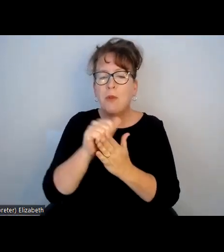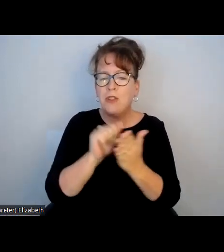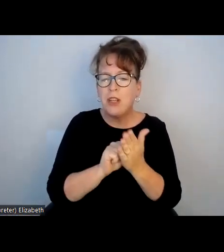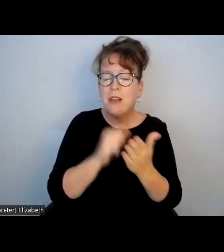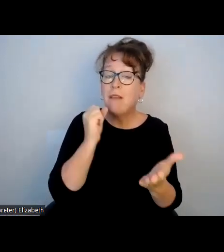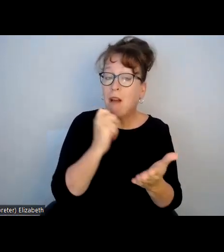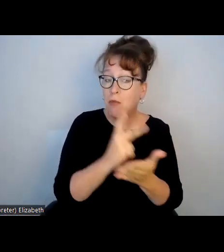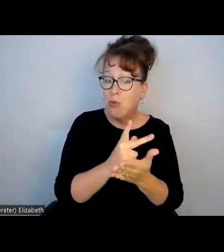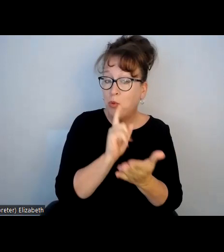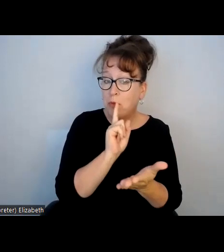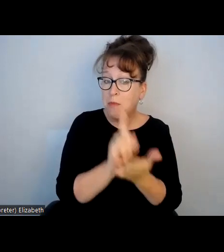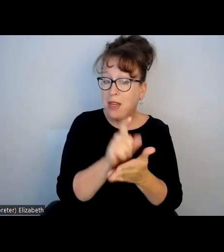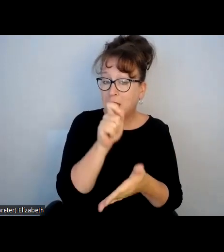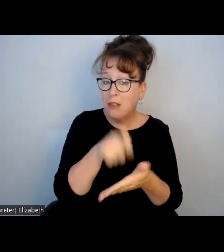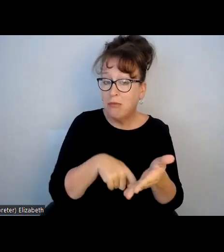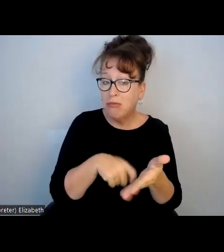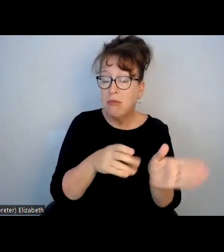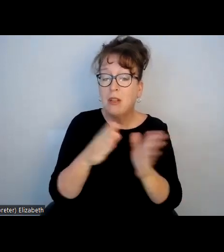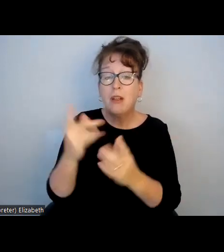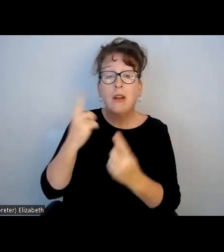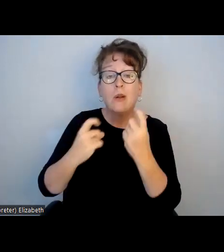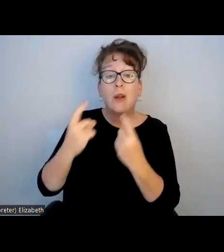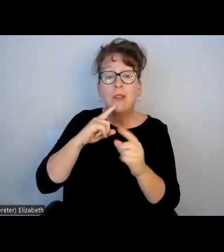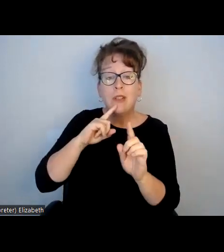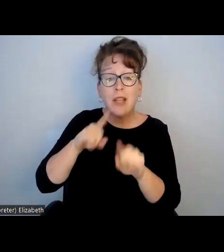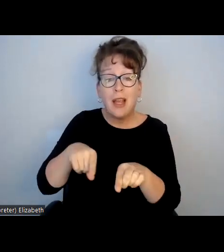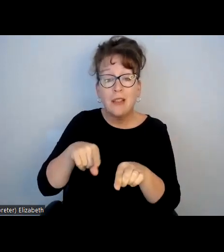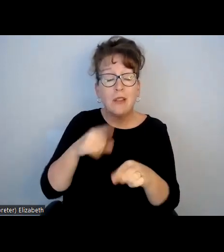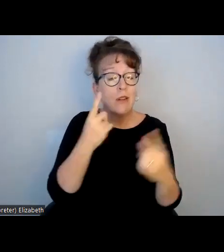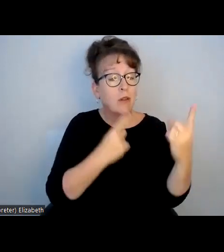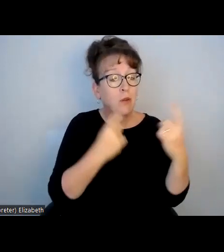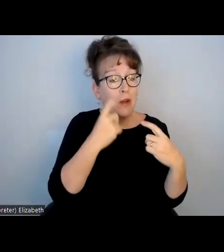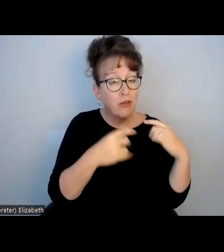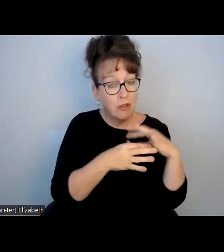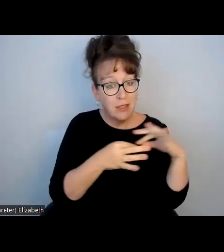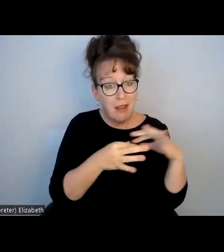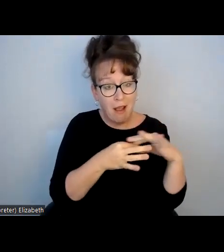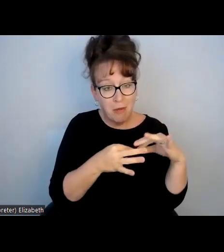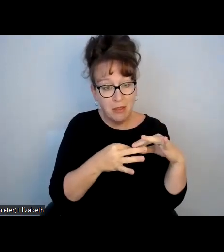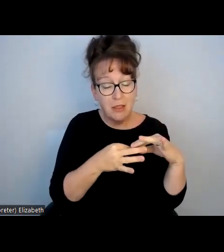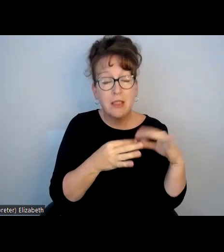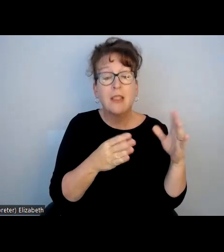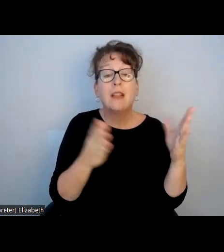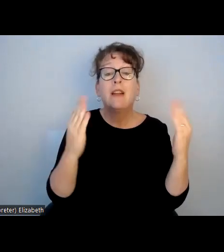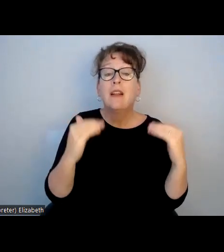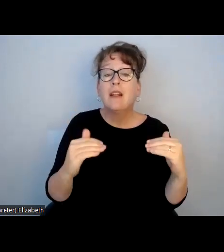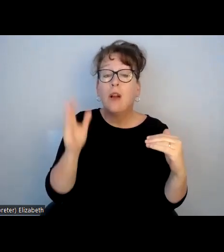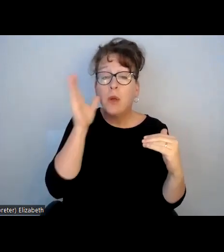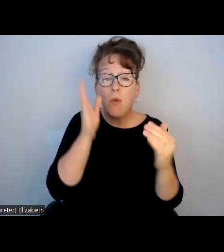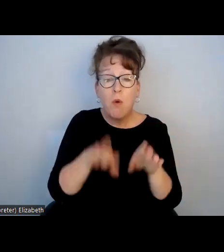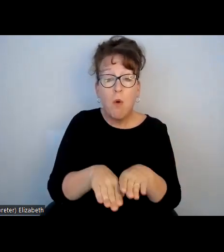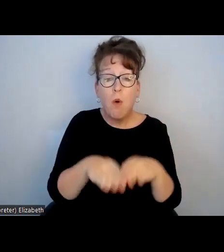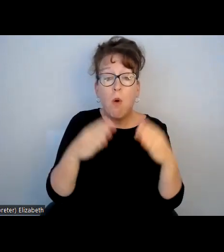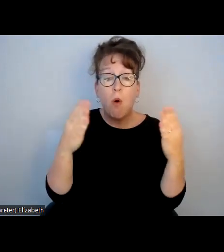the minutes. We'll do question and comment period. We will then hear from